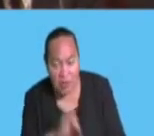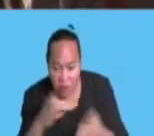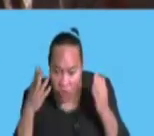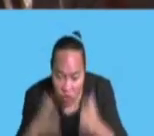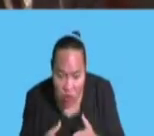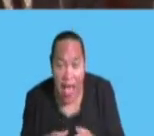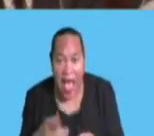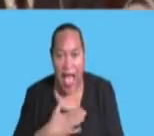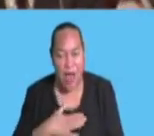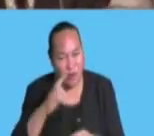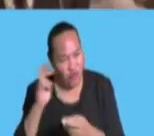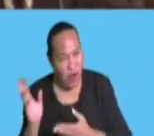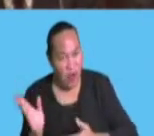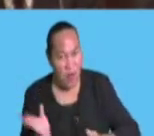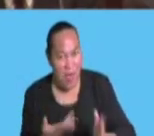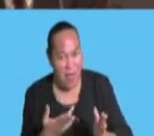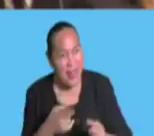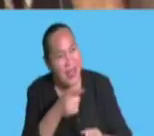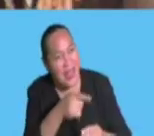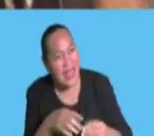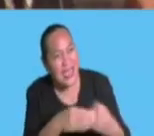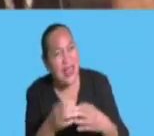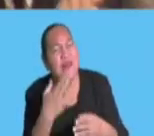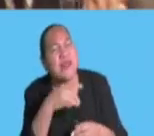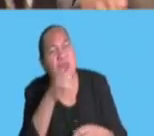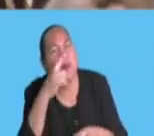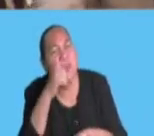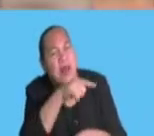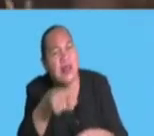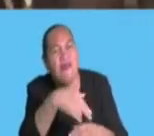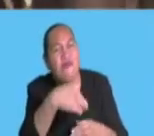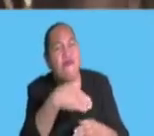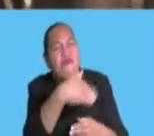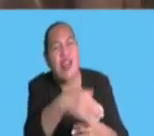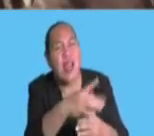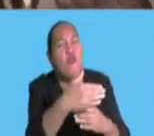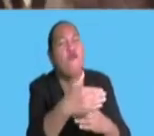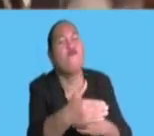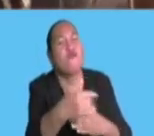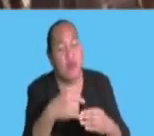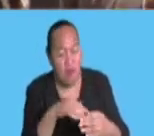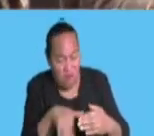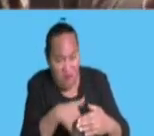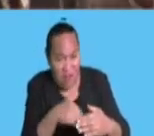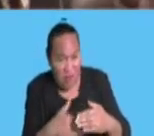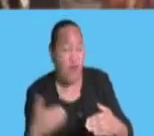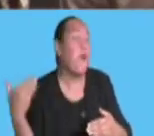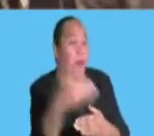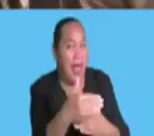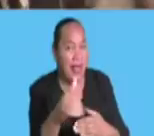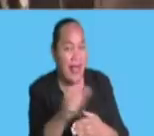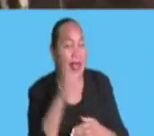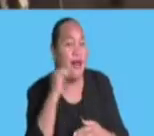I would recommend to the Honorable Leader of the Opposition, please take the people that are sitting in the front here, move them to the back. Move Linda up